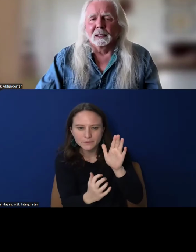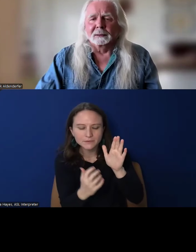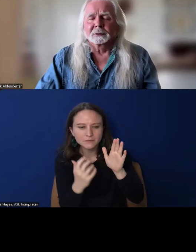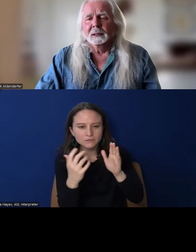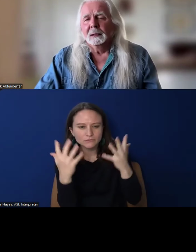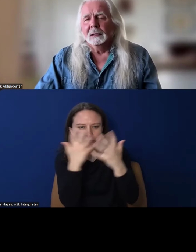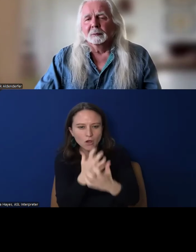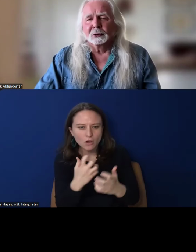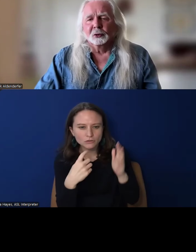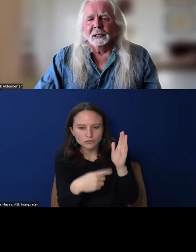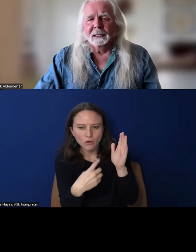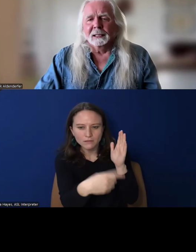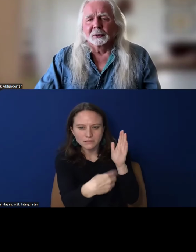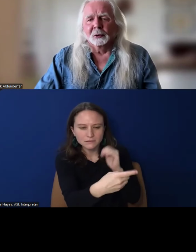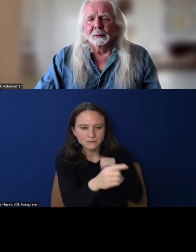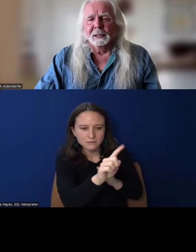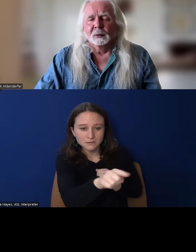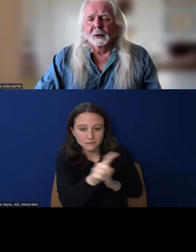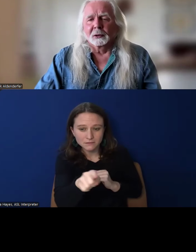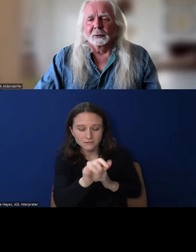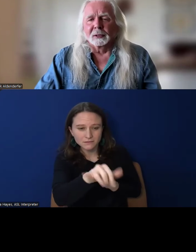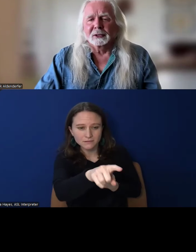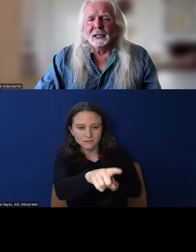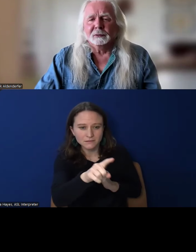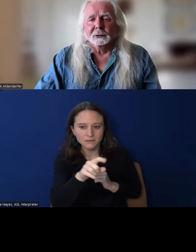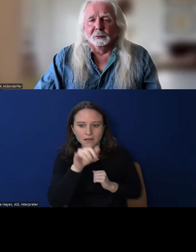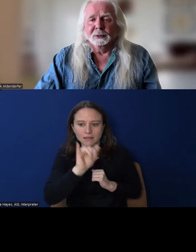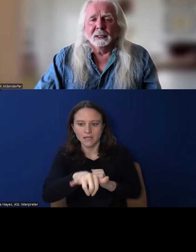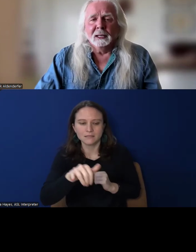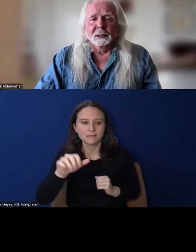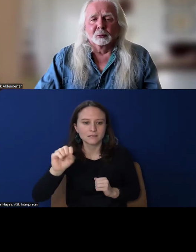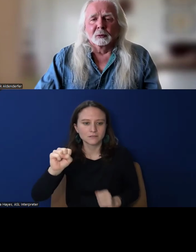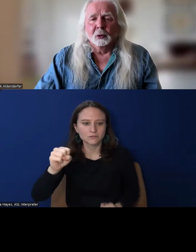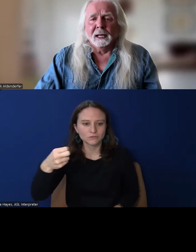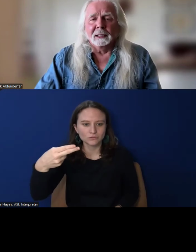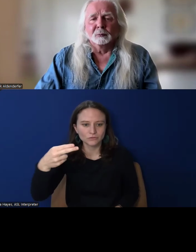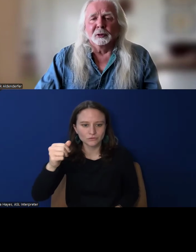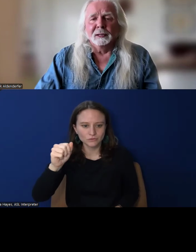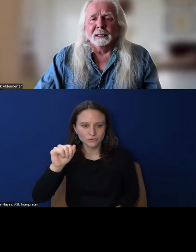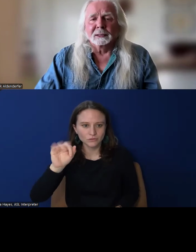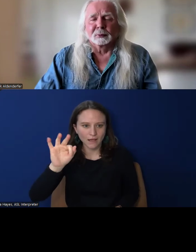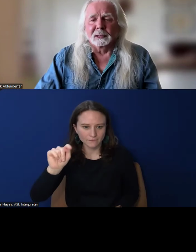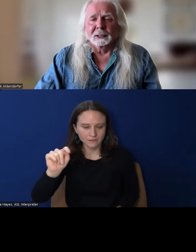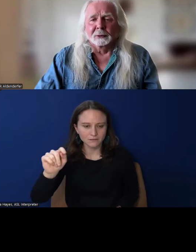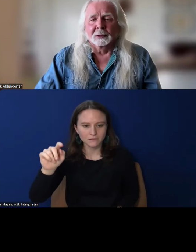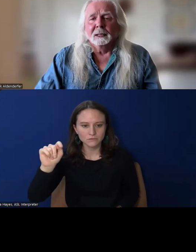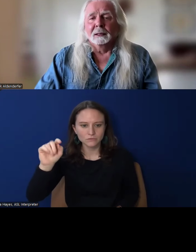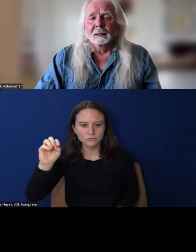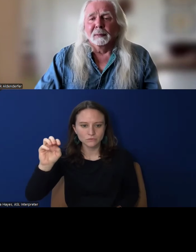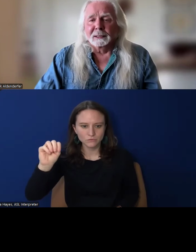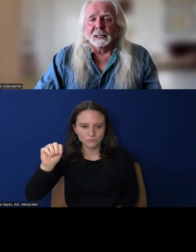dark spots. And what you're looking at then are going to be what are called shaft tombs that were located within this